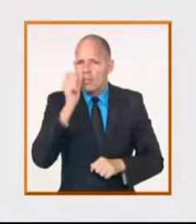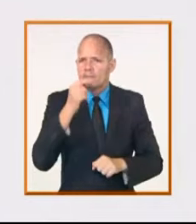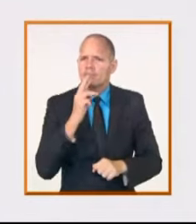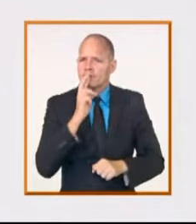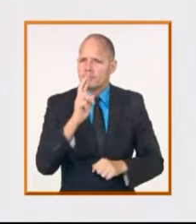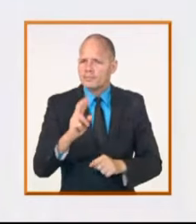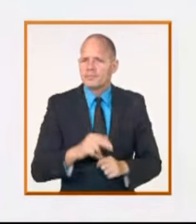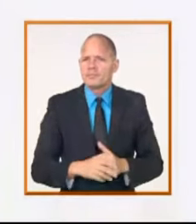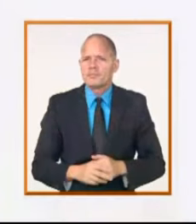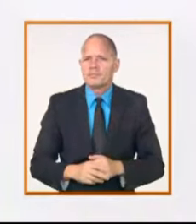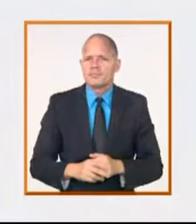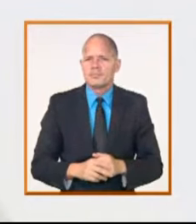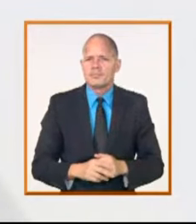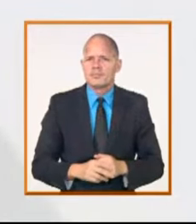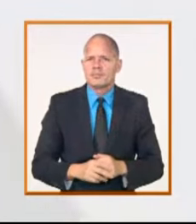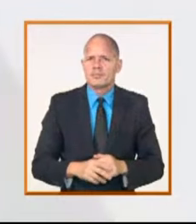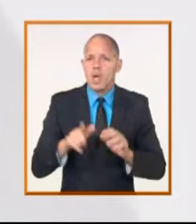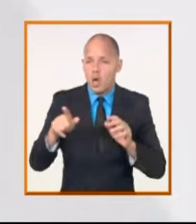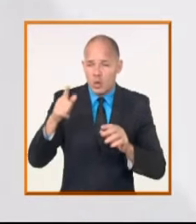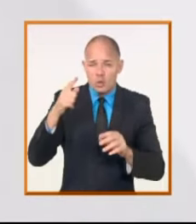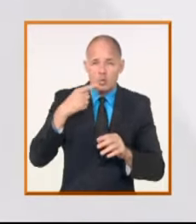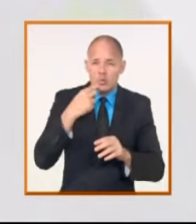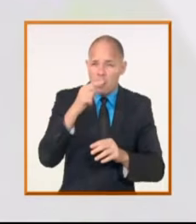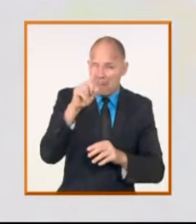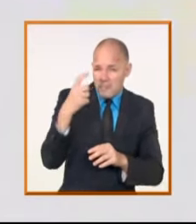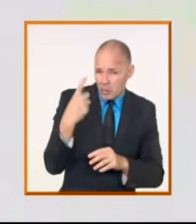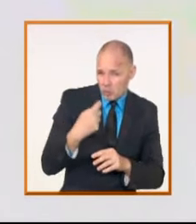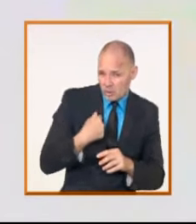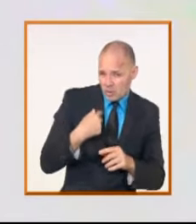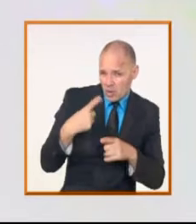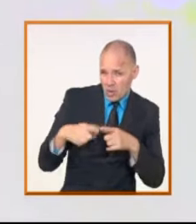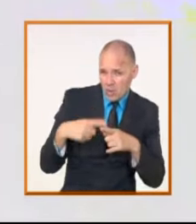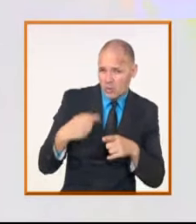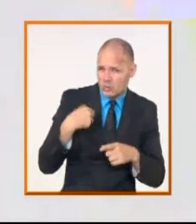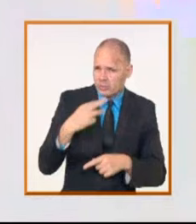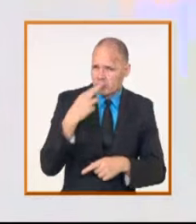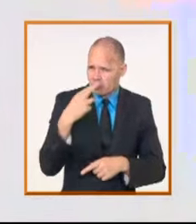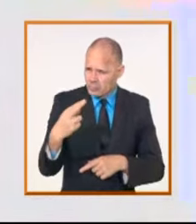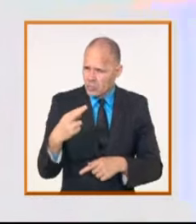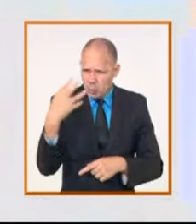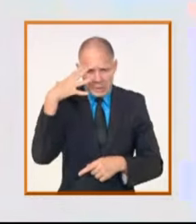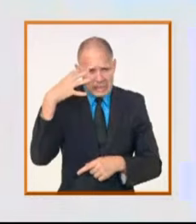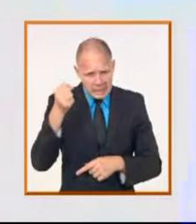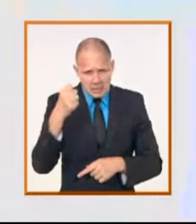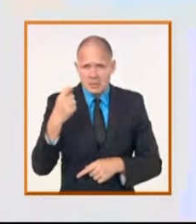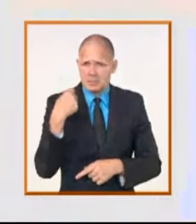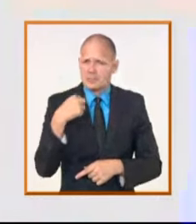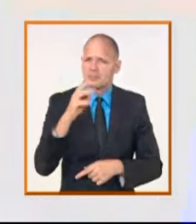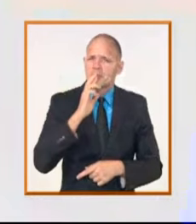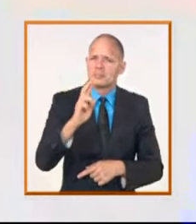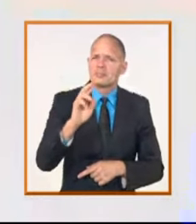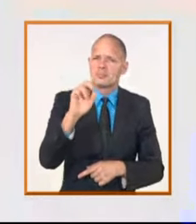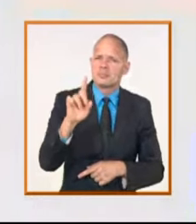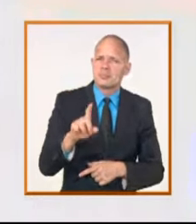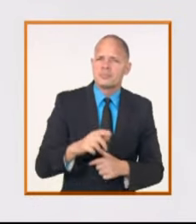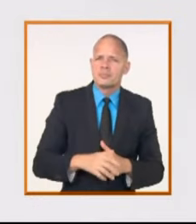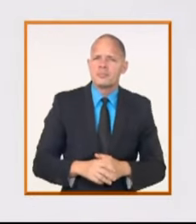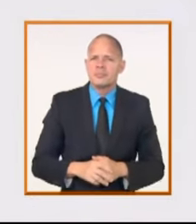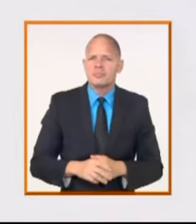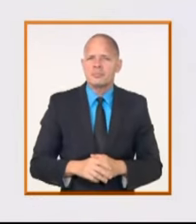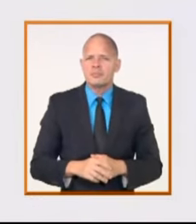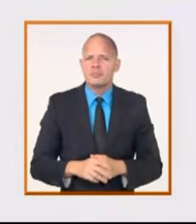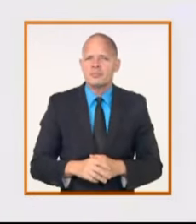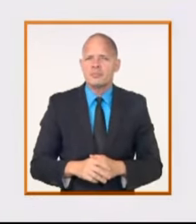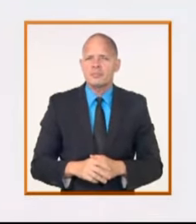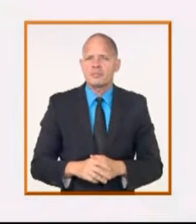let me follow up with your concern. The question being, if I understand it correctly, is if indeed an individual